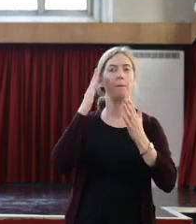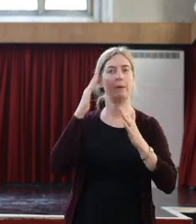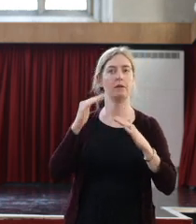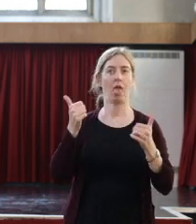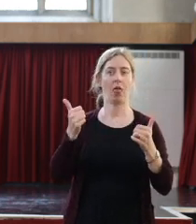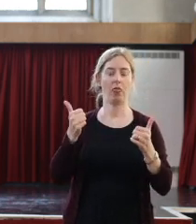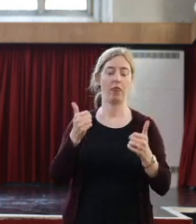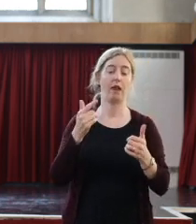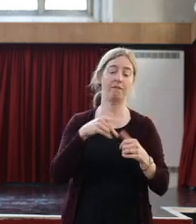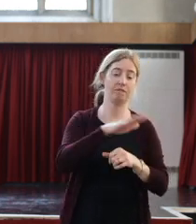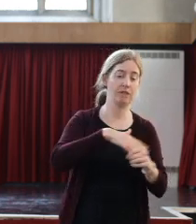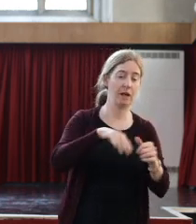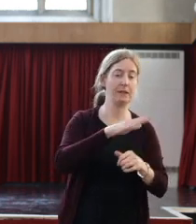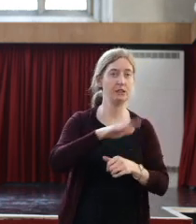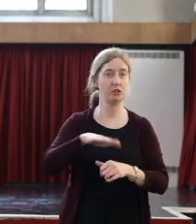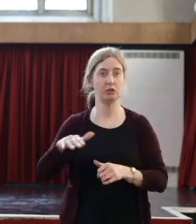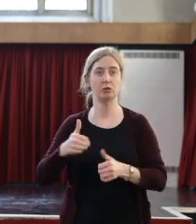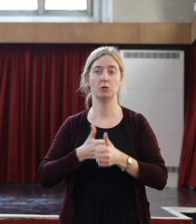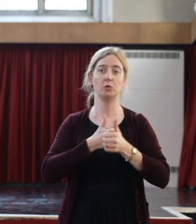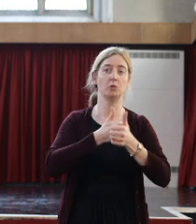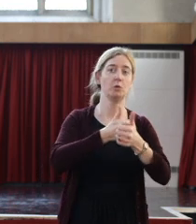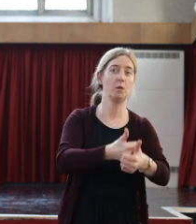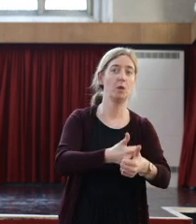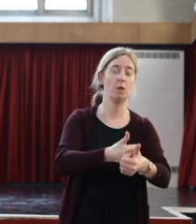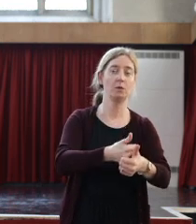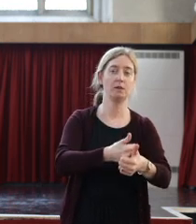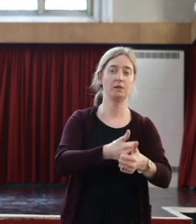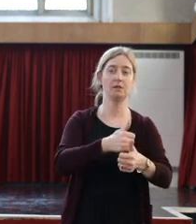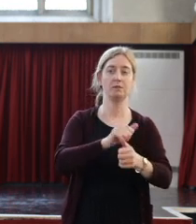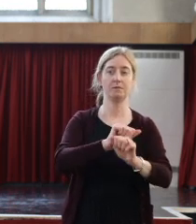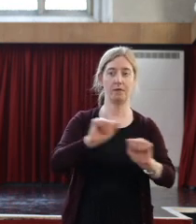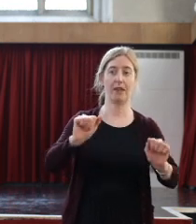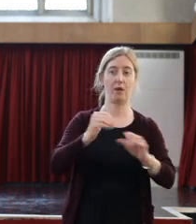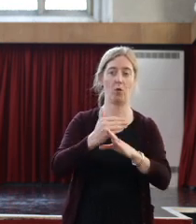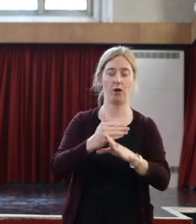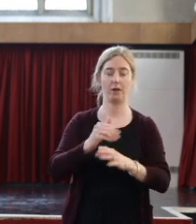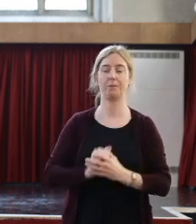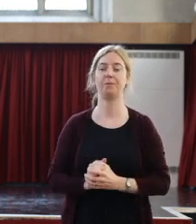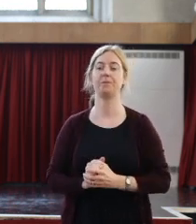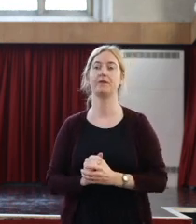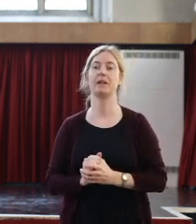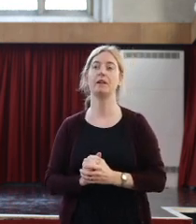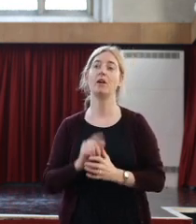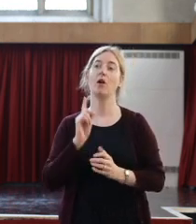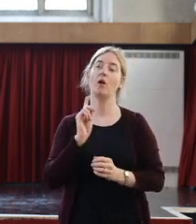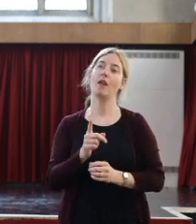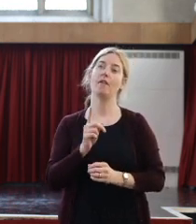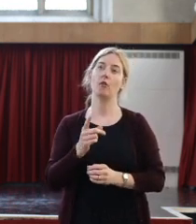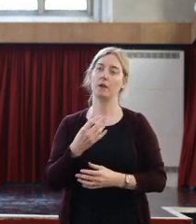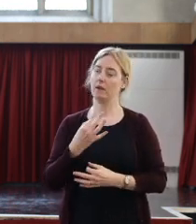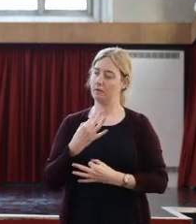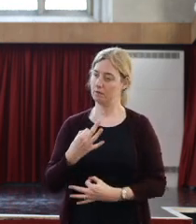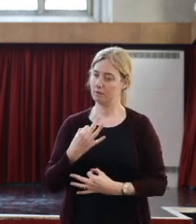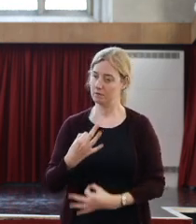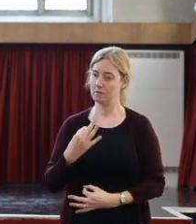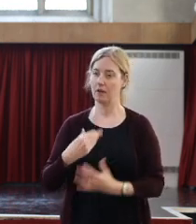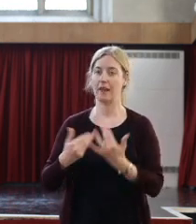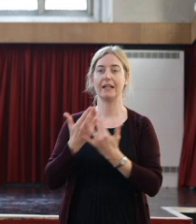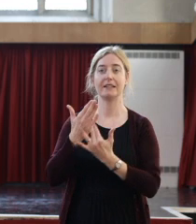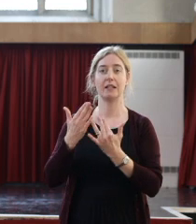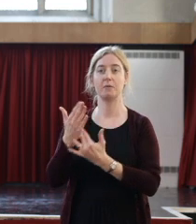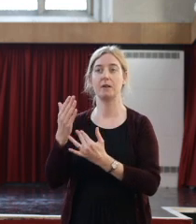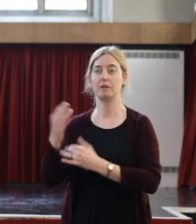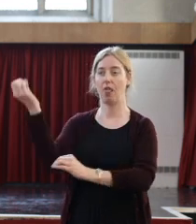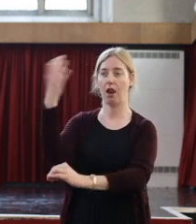with families, children, and so obviously that kind of accessibility thing of the Love